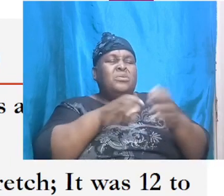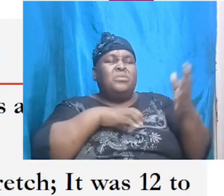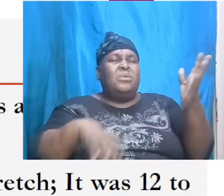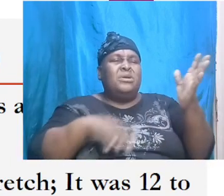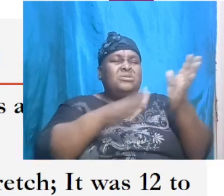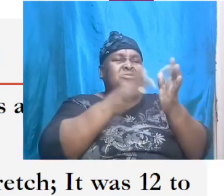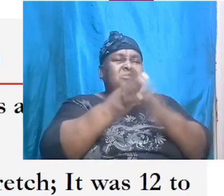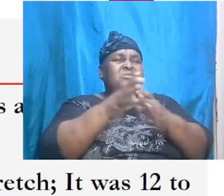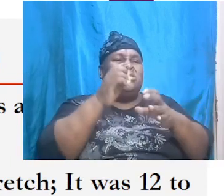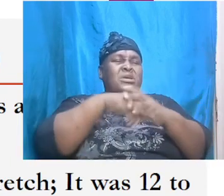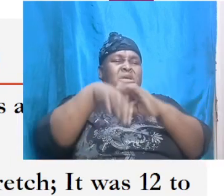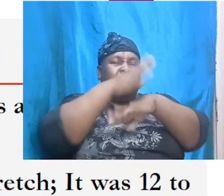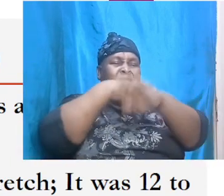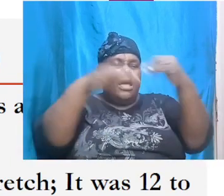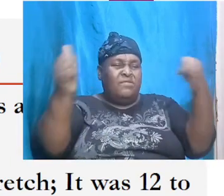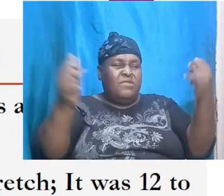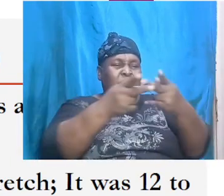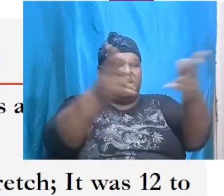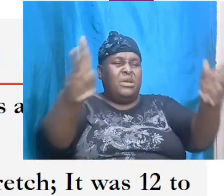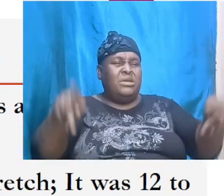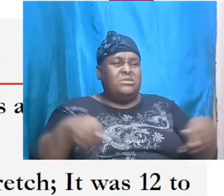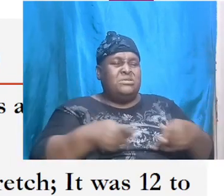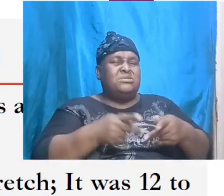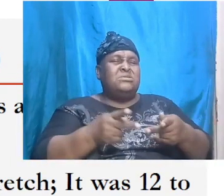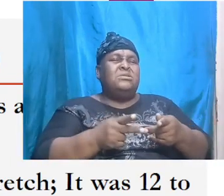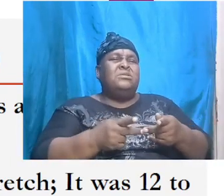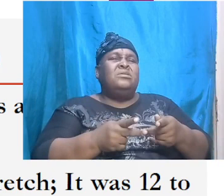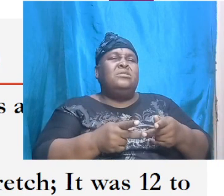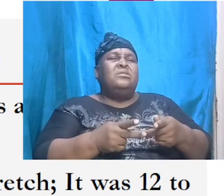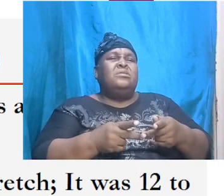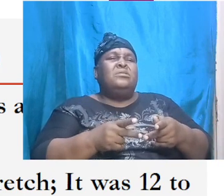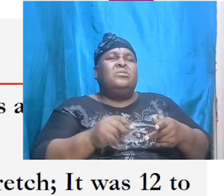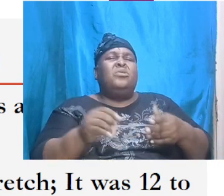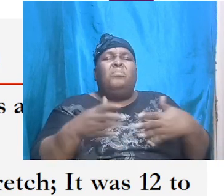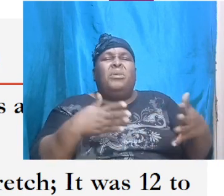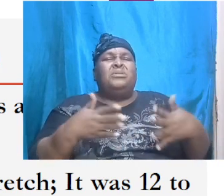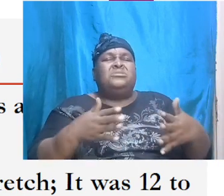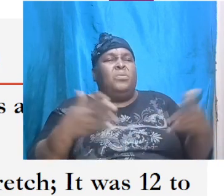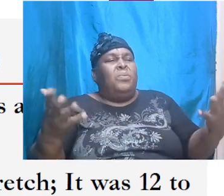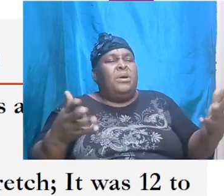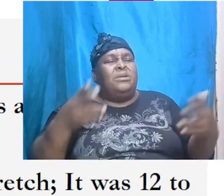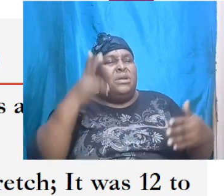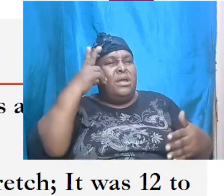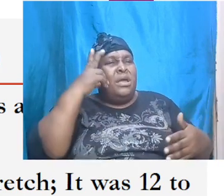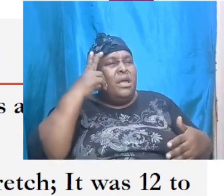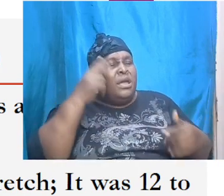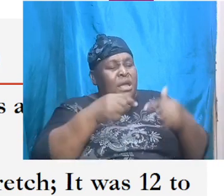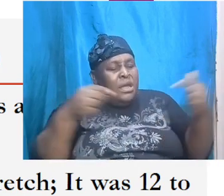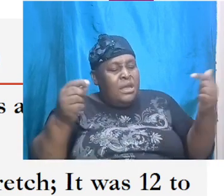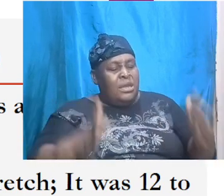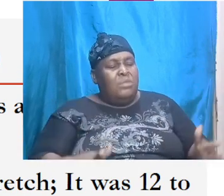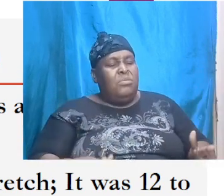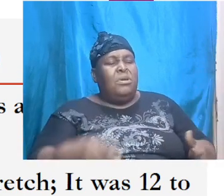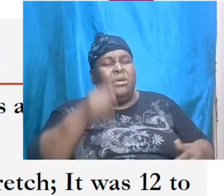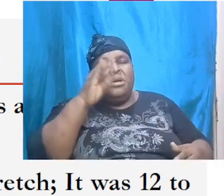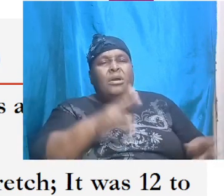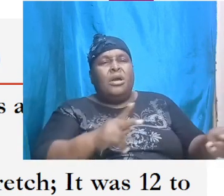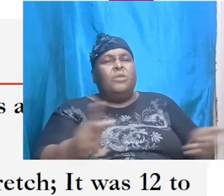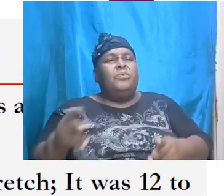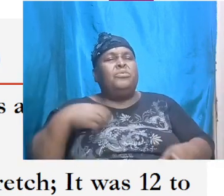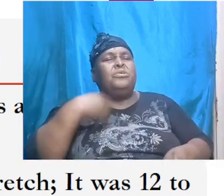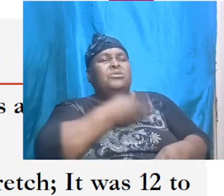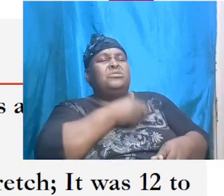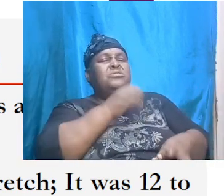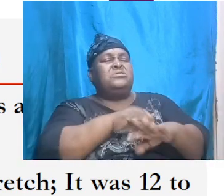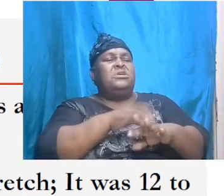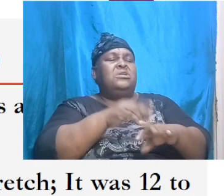of God that gave us advantage over the enemy. No matter what the enemy thinks, God has placed us at a place where